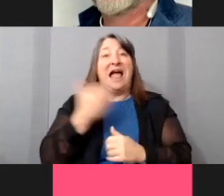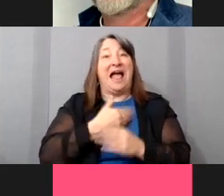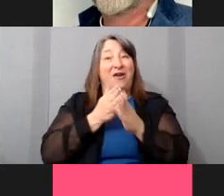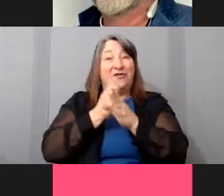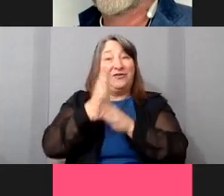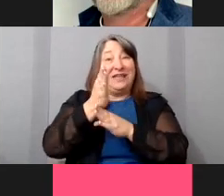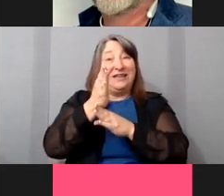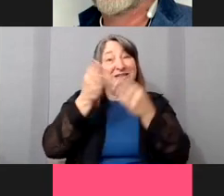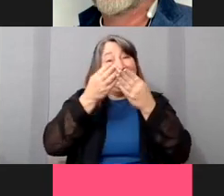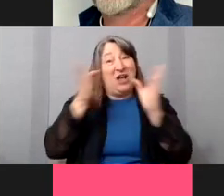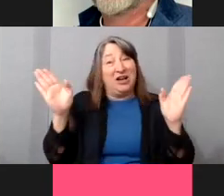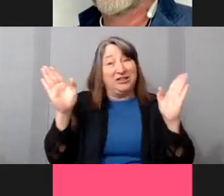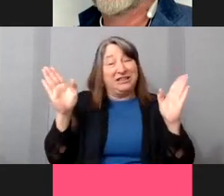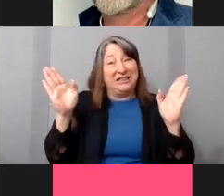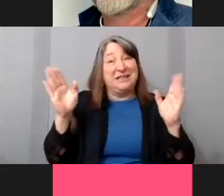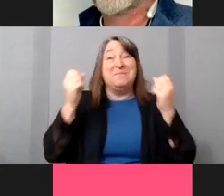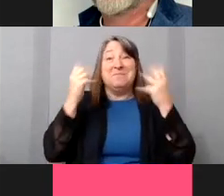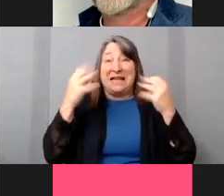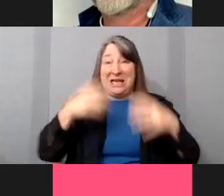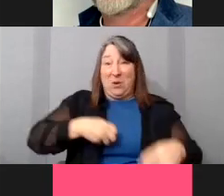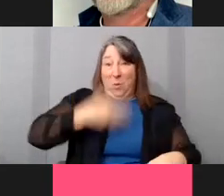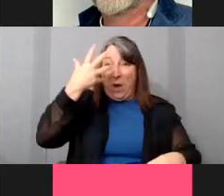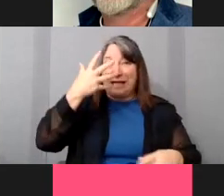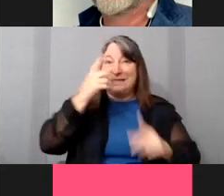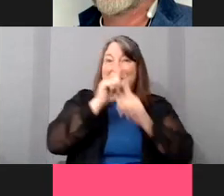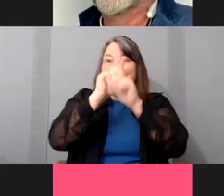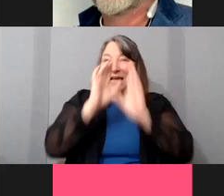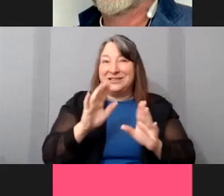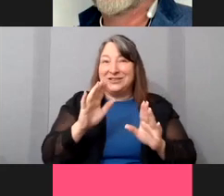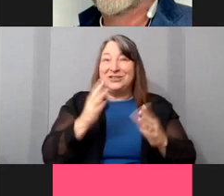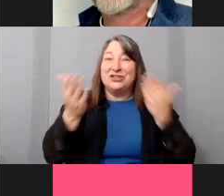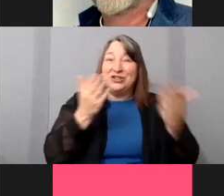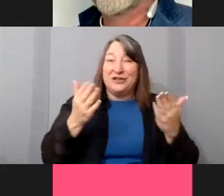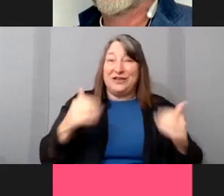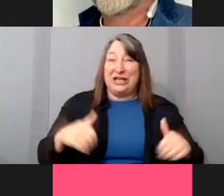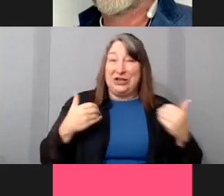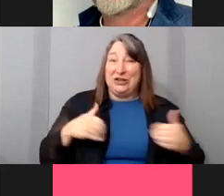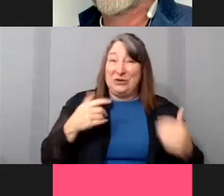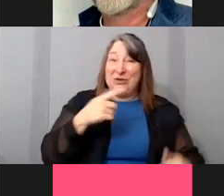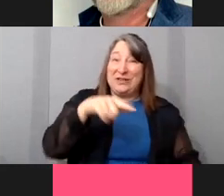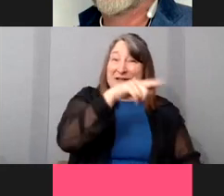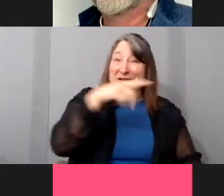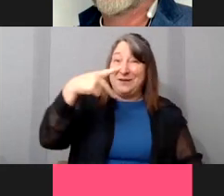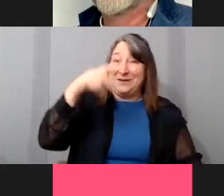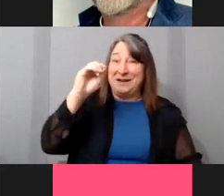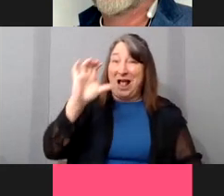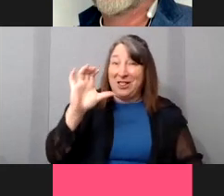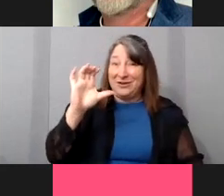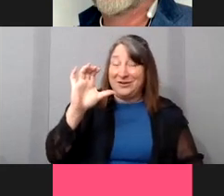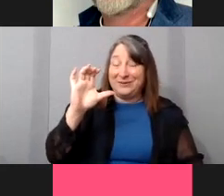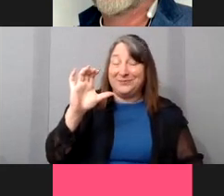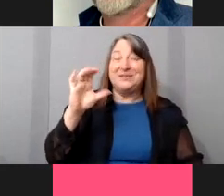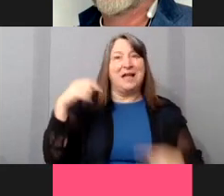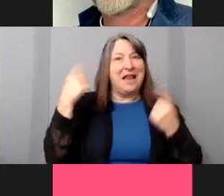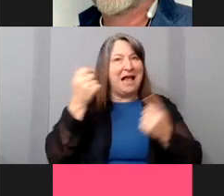largely are a lot of white mentors serving youth of color. And I think The last few years have really highlighted